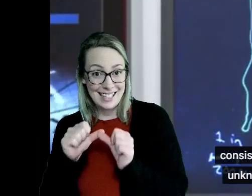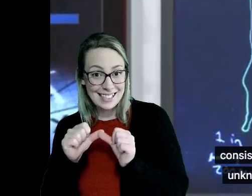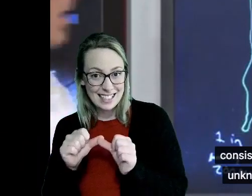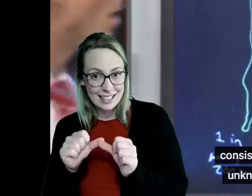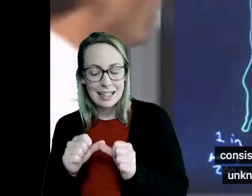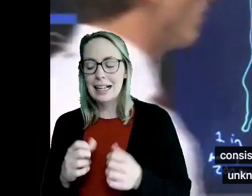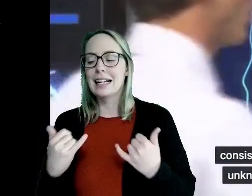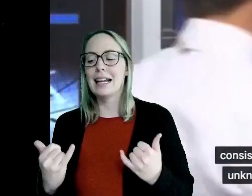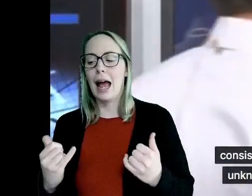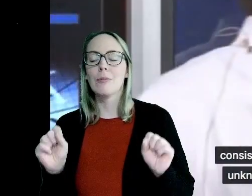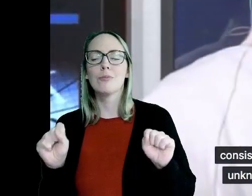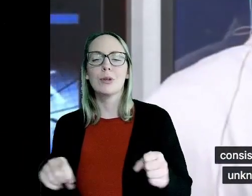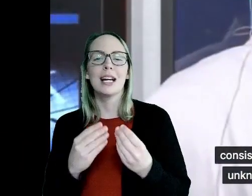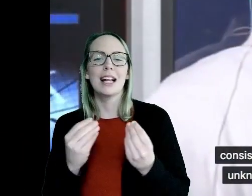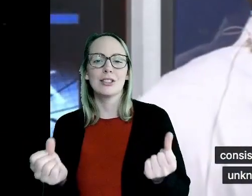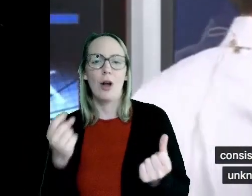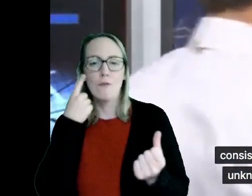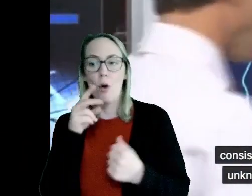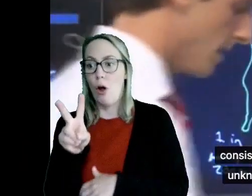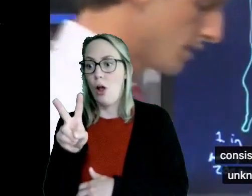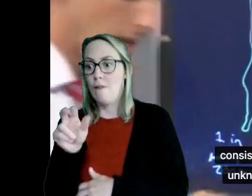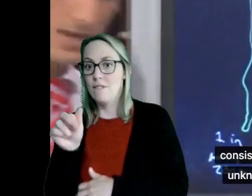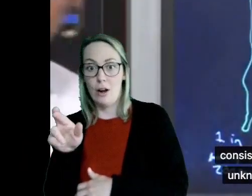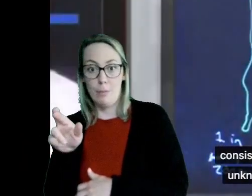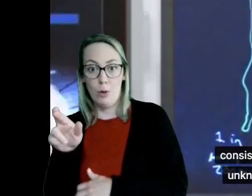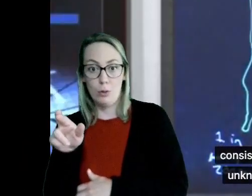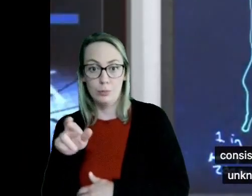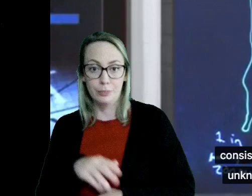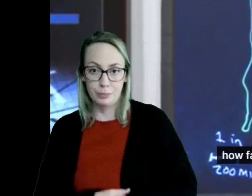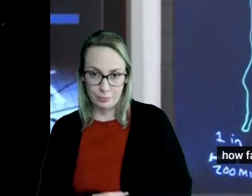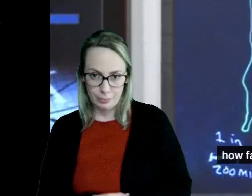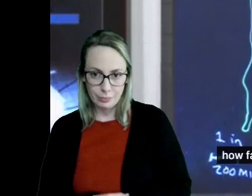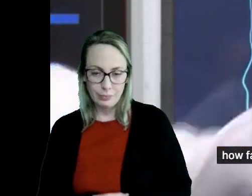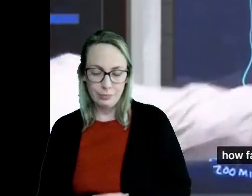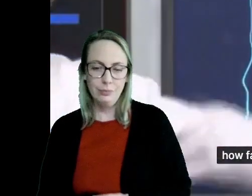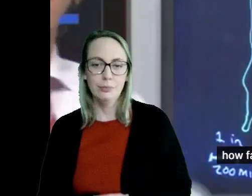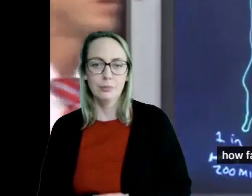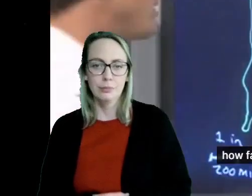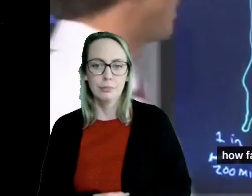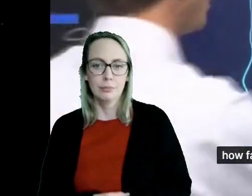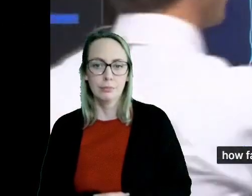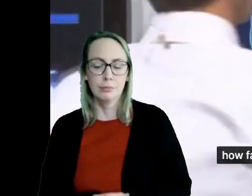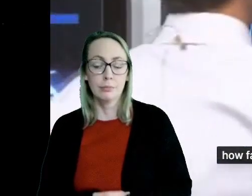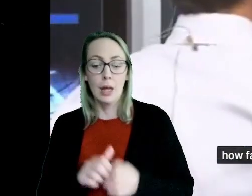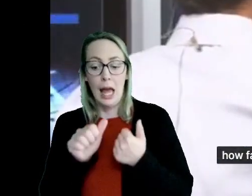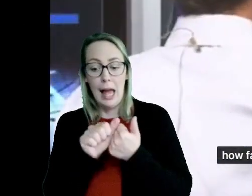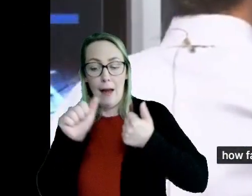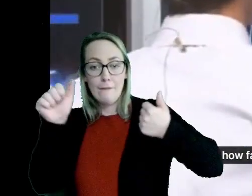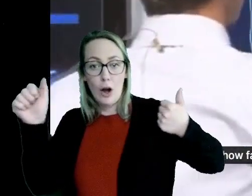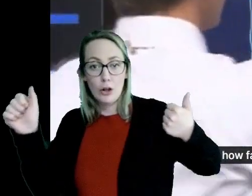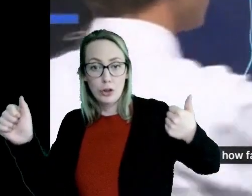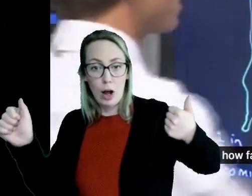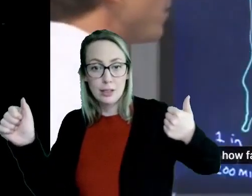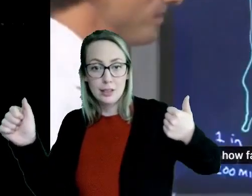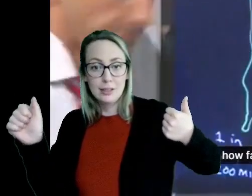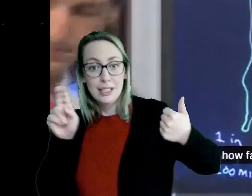solve for the unknown variable. In this case, X miles. How far across is the